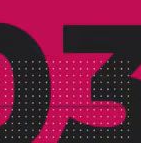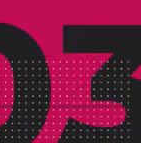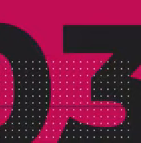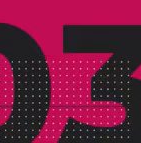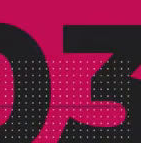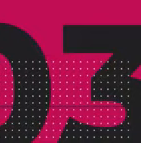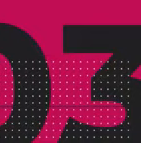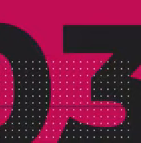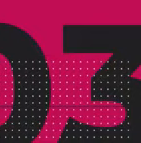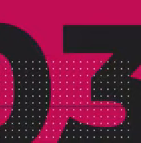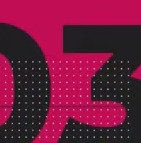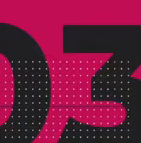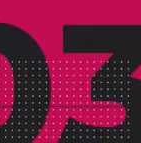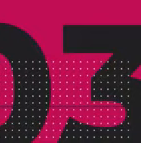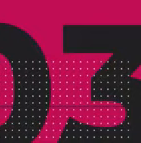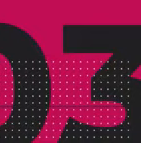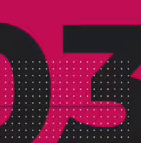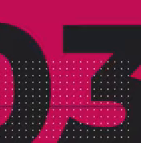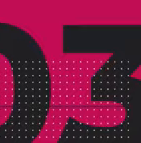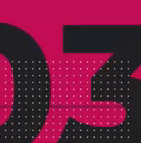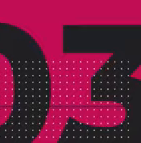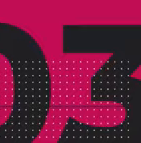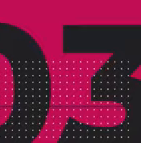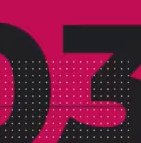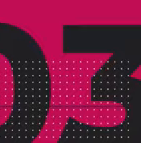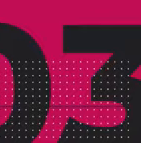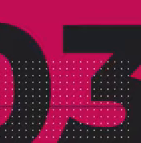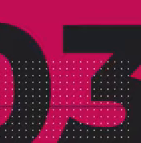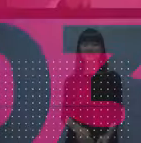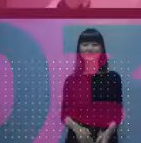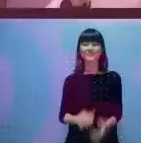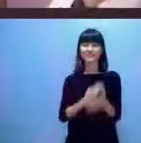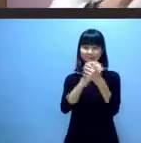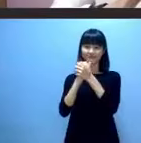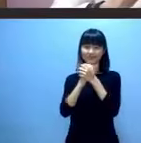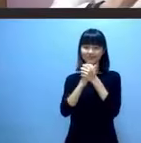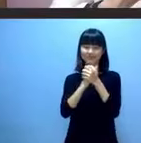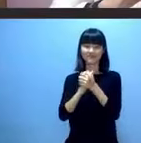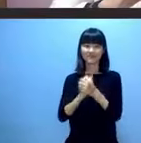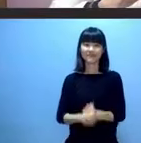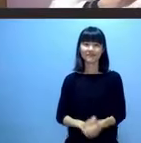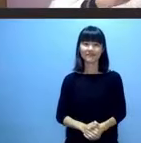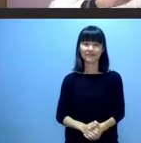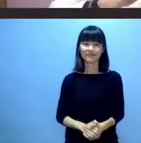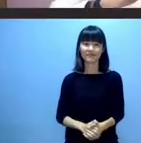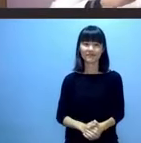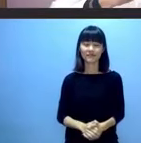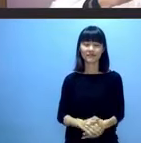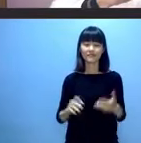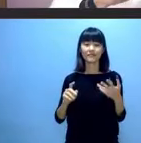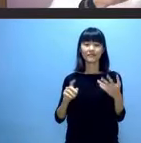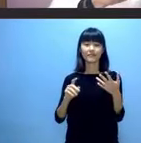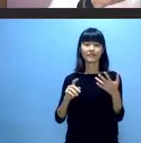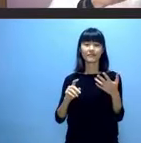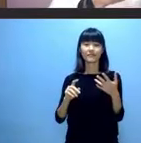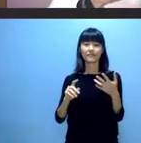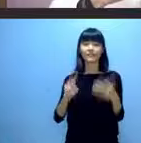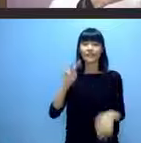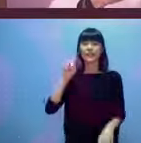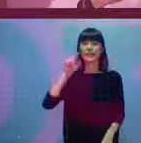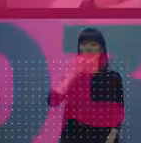Dawn! Yeah, well done, Dawn. Congratulations. Thank you, Dawn. Let's spin it again for the second prize.